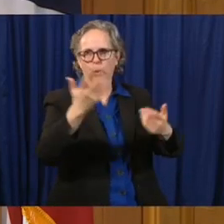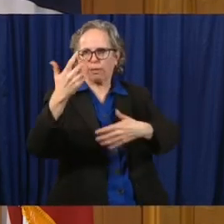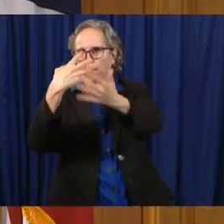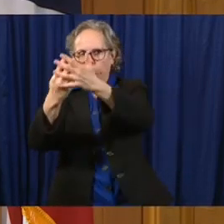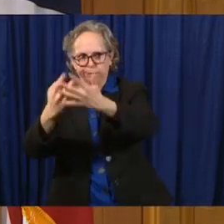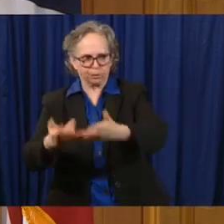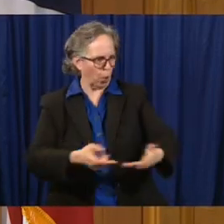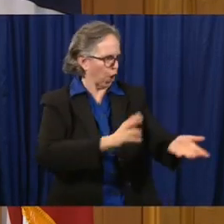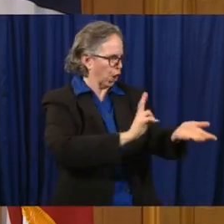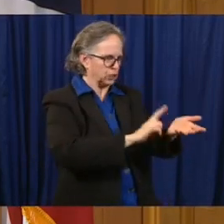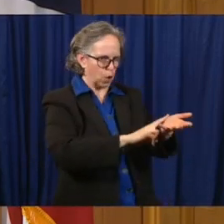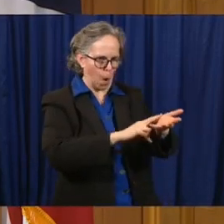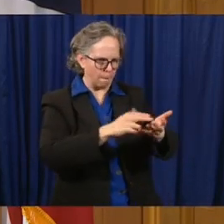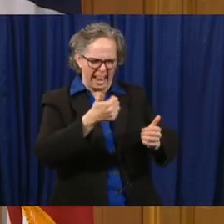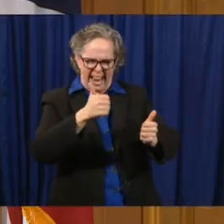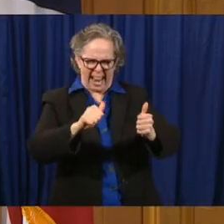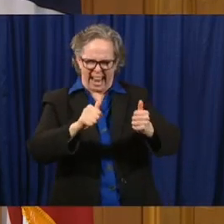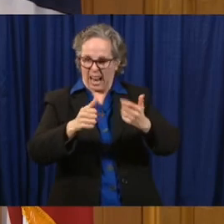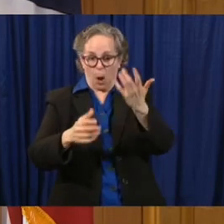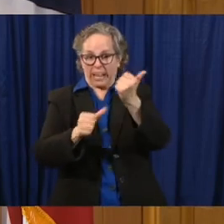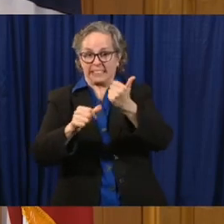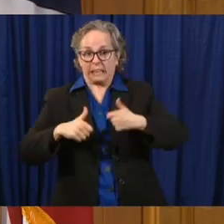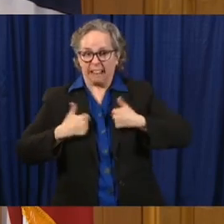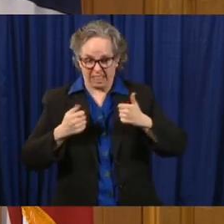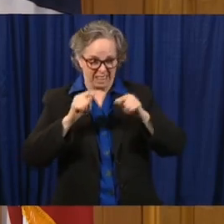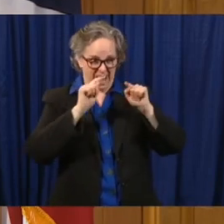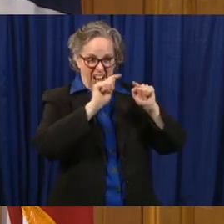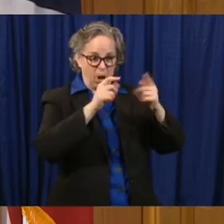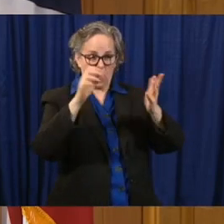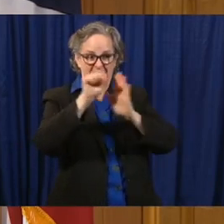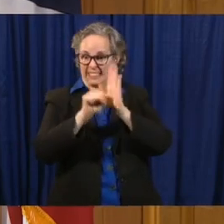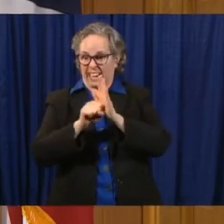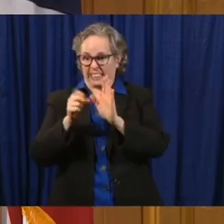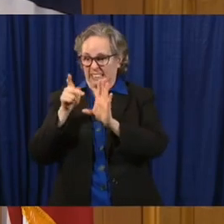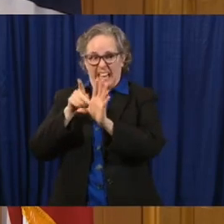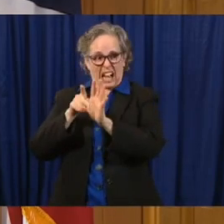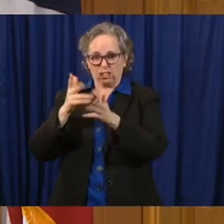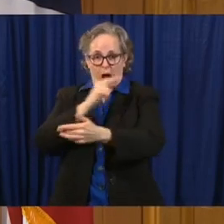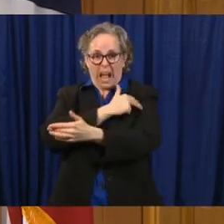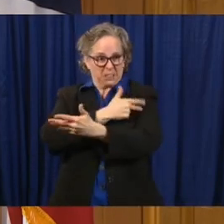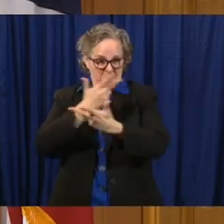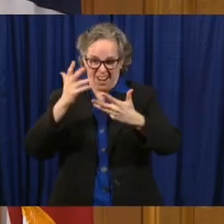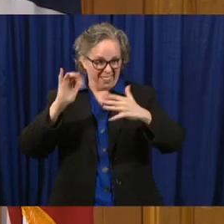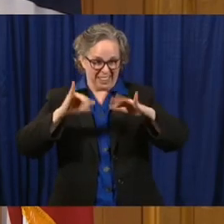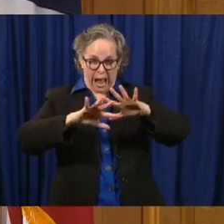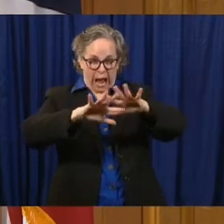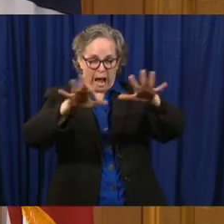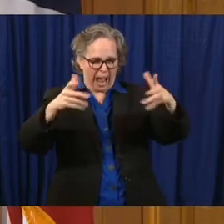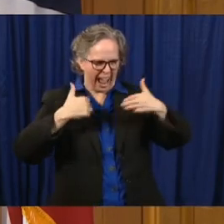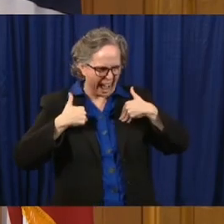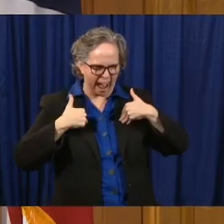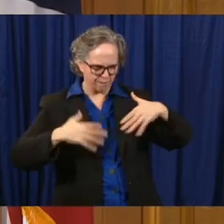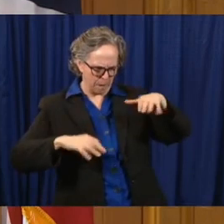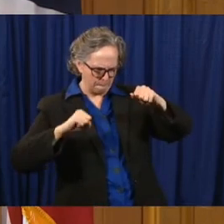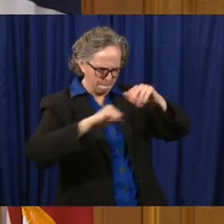care, in our state psychiatric hospitals. These are the things that whenever we've got groups of people together in Ohio,